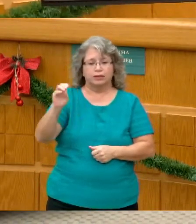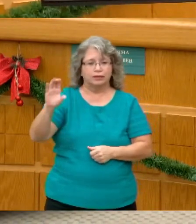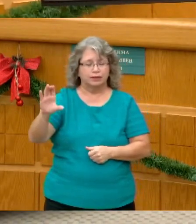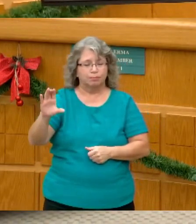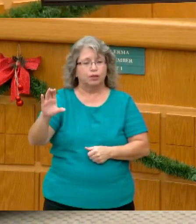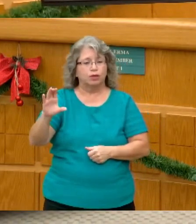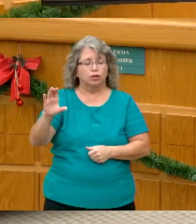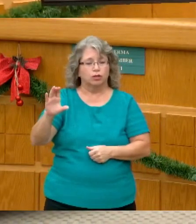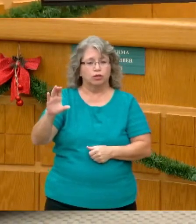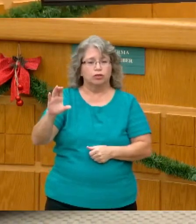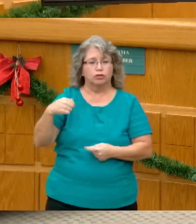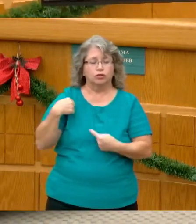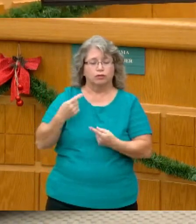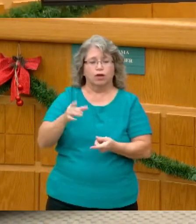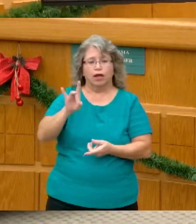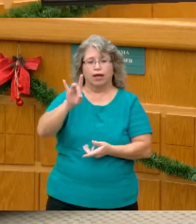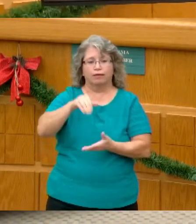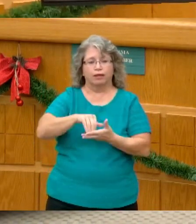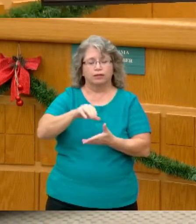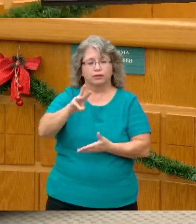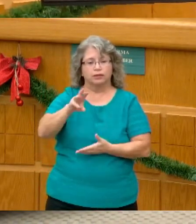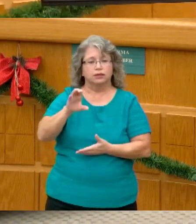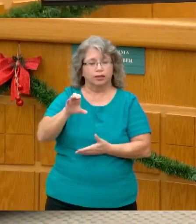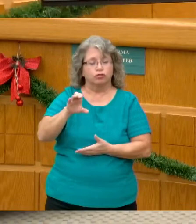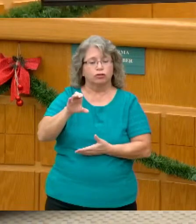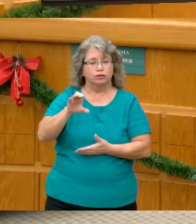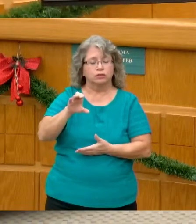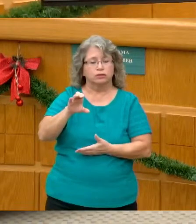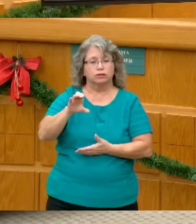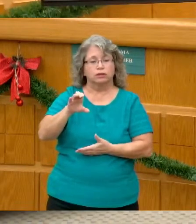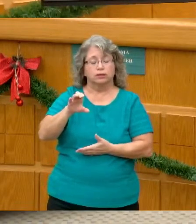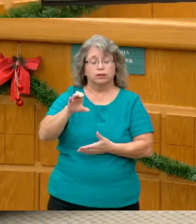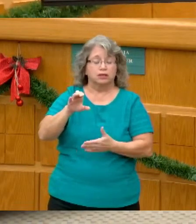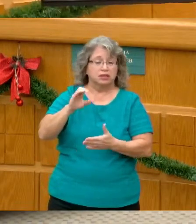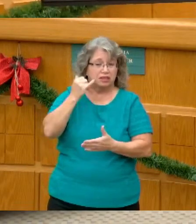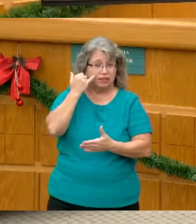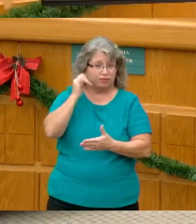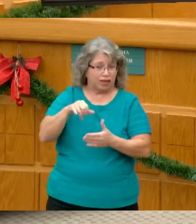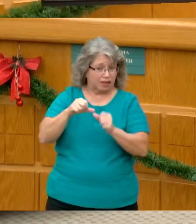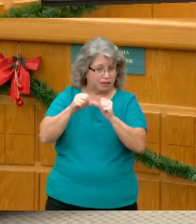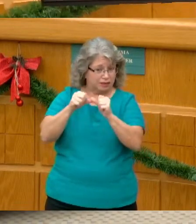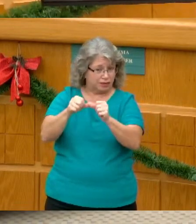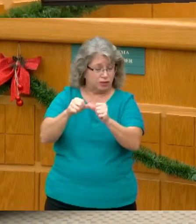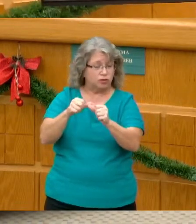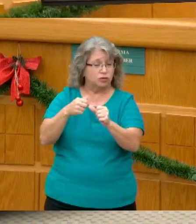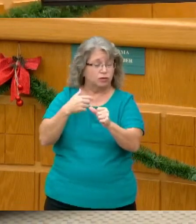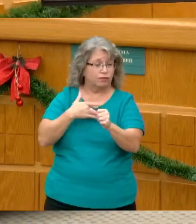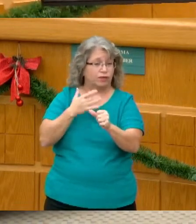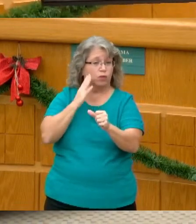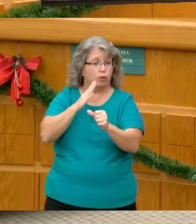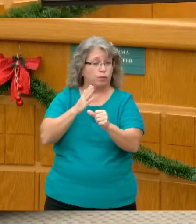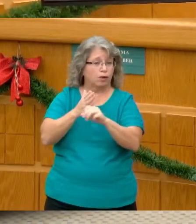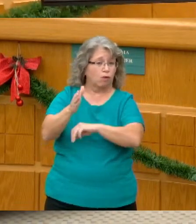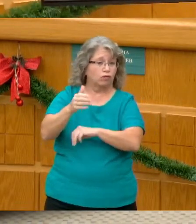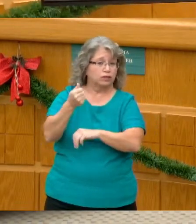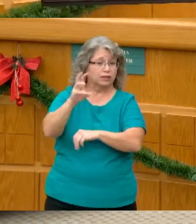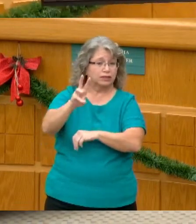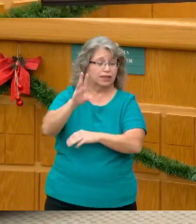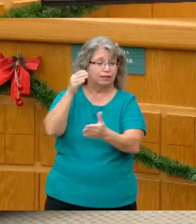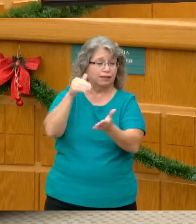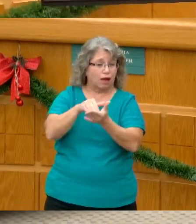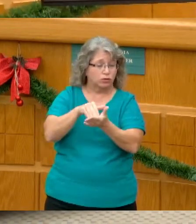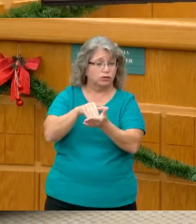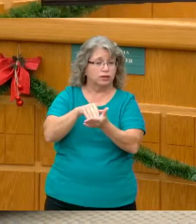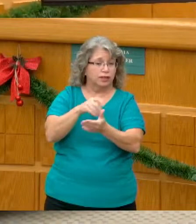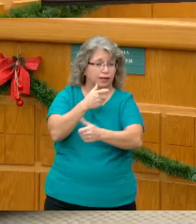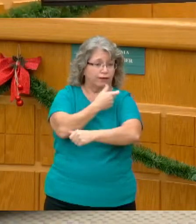December today, we're at 8,600. Pending that continues, we're going to be over 16,000 vaccinations. So you can see the